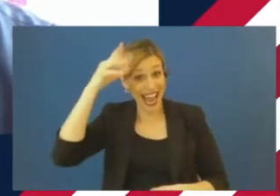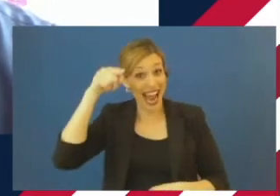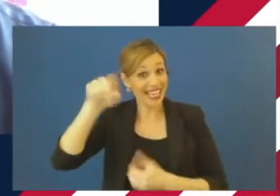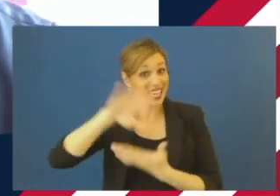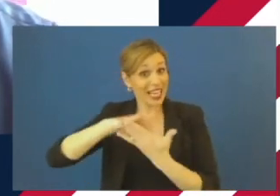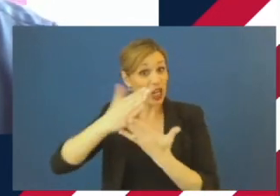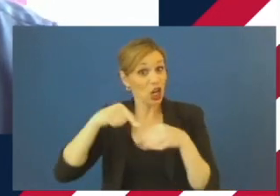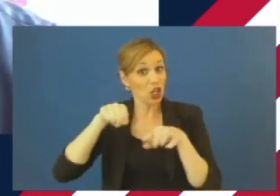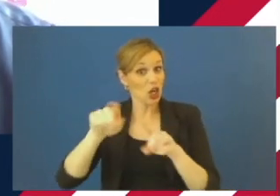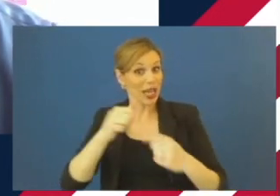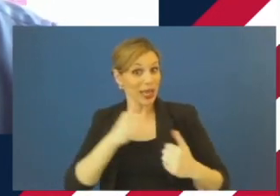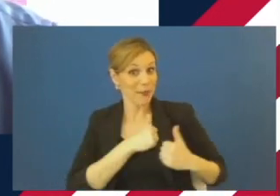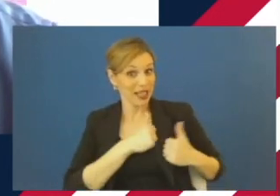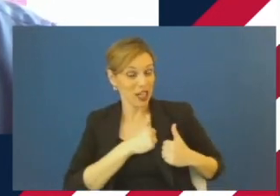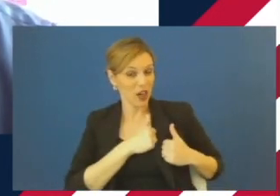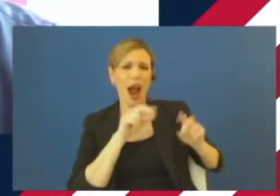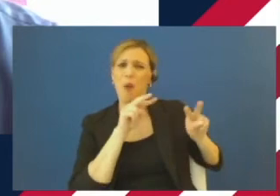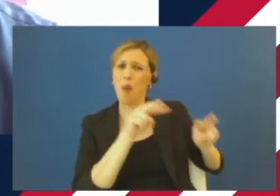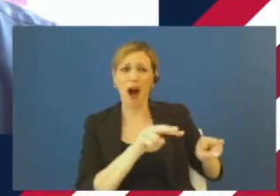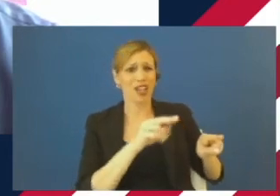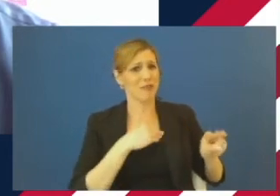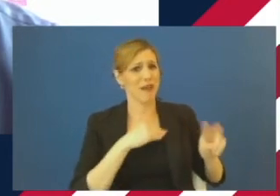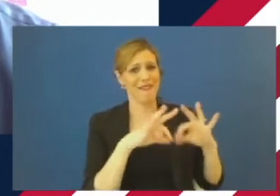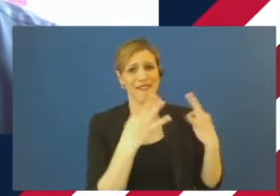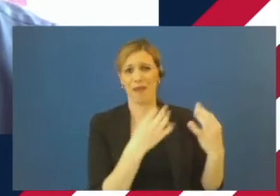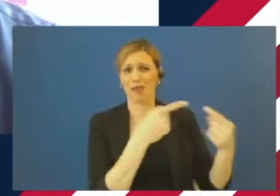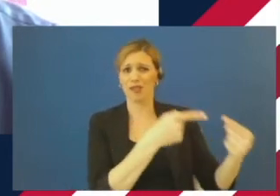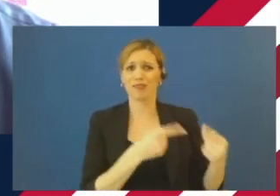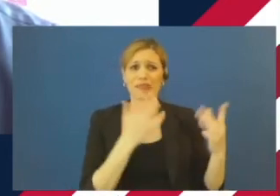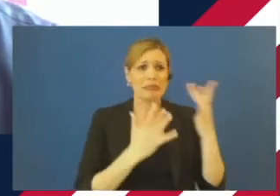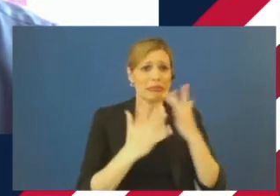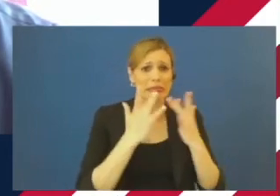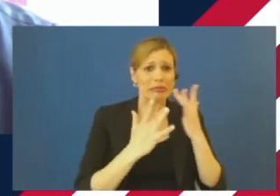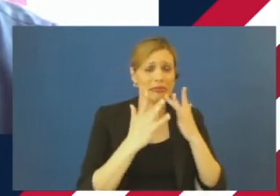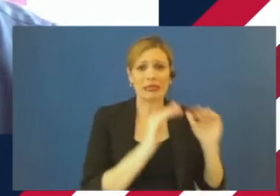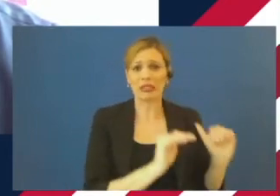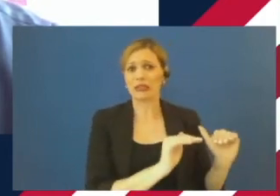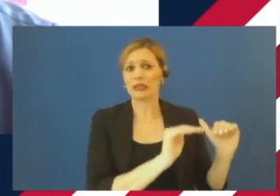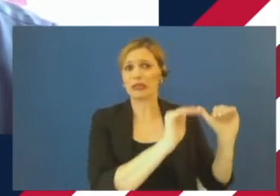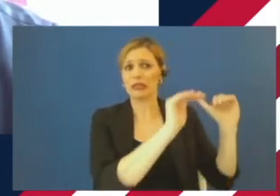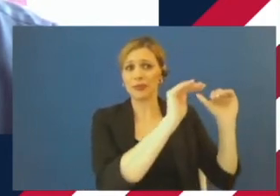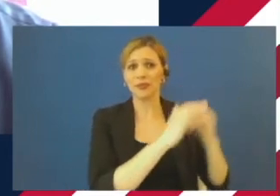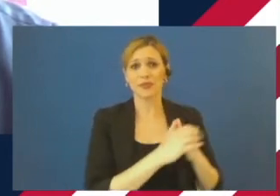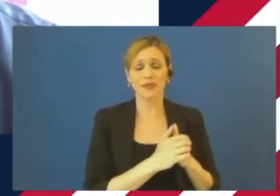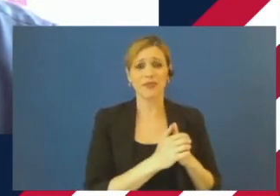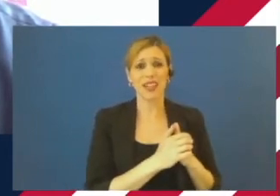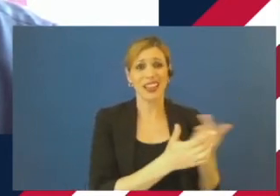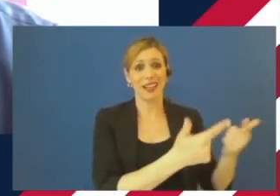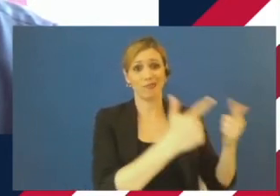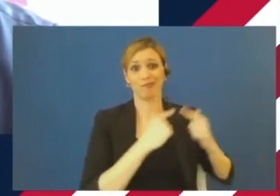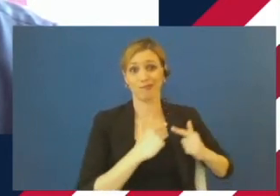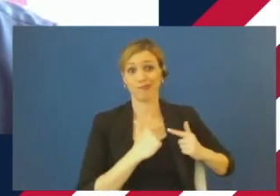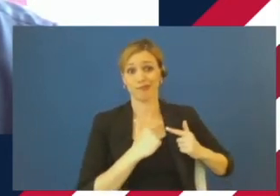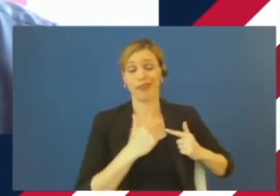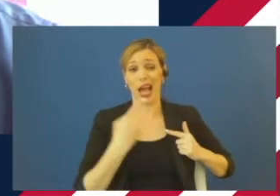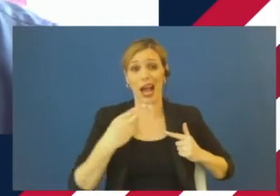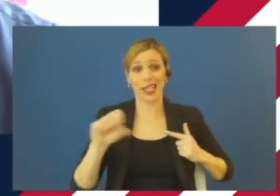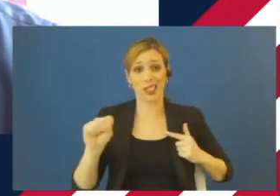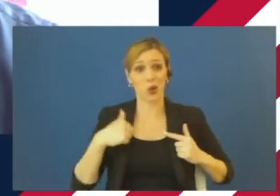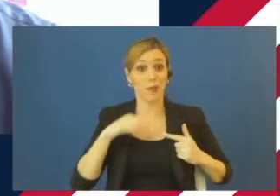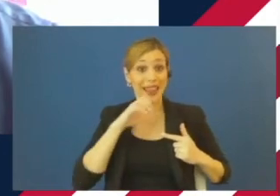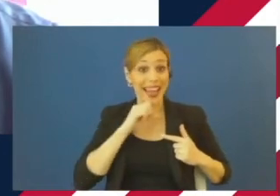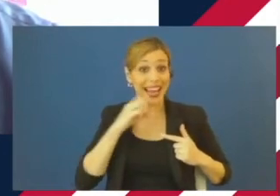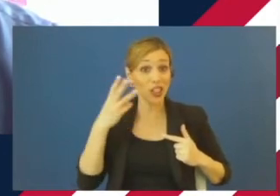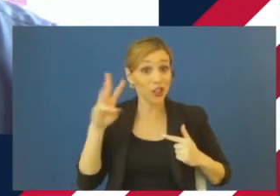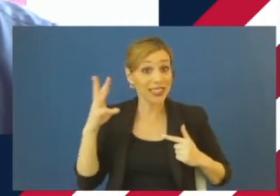struggled while I grew up. And although I excelled in high school, the struggle soon got to me too. By the age of 16, I was